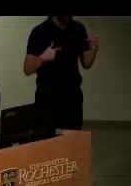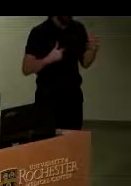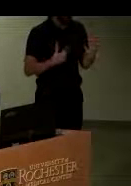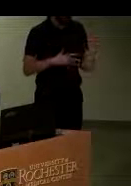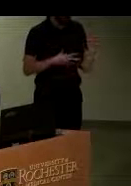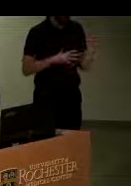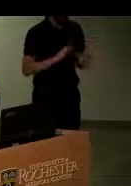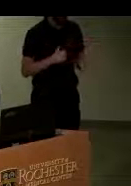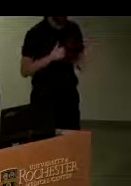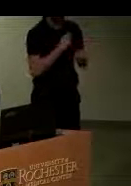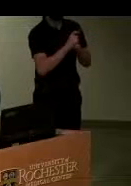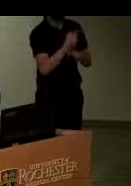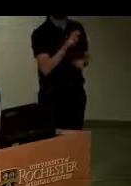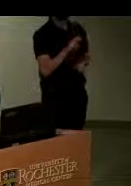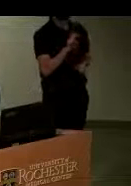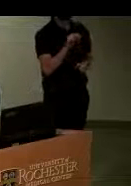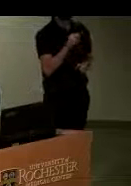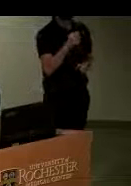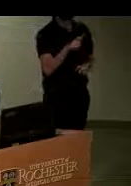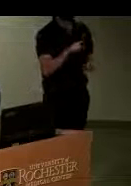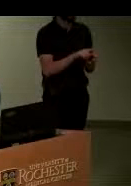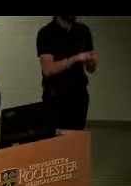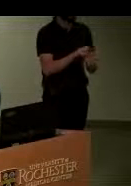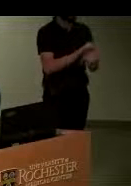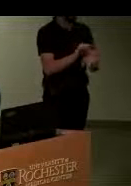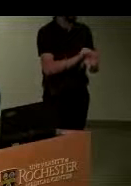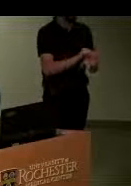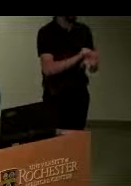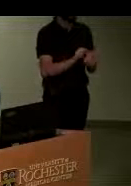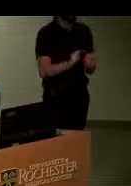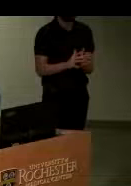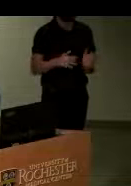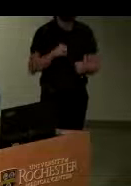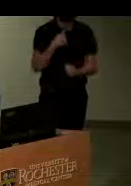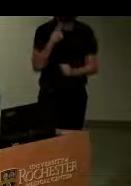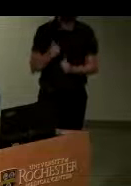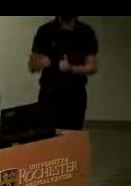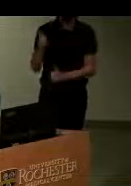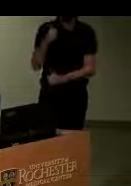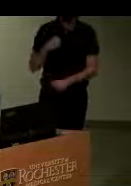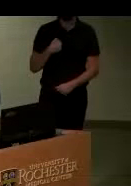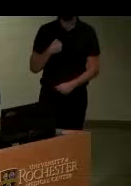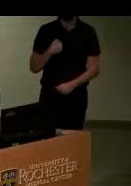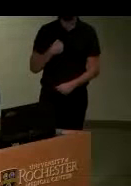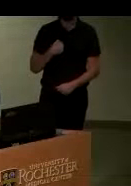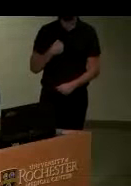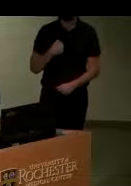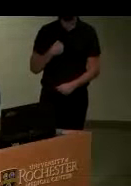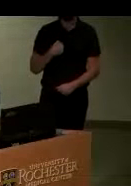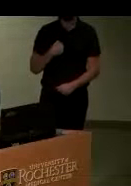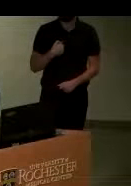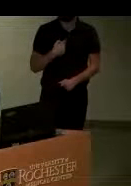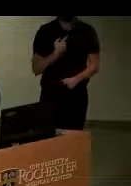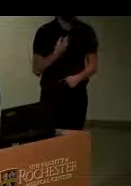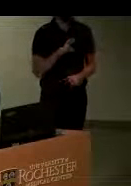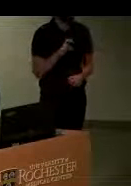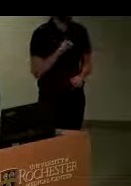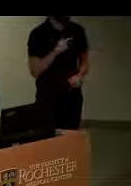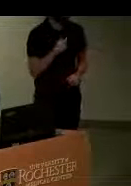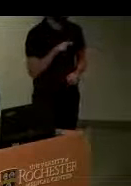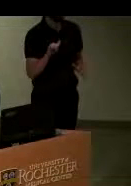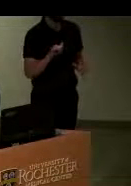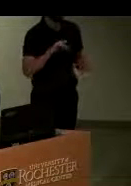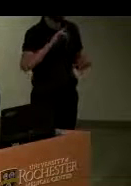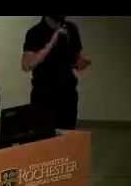I called Dr. Engel as a consultant without talking to the attending. I figured, Dr. Engel, he's like this